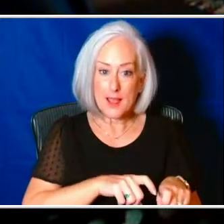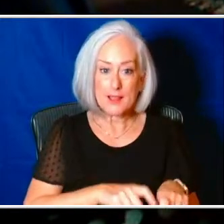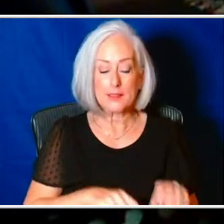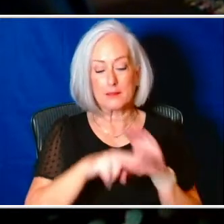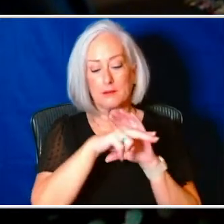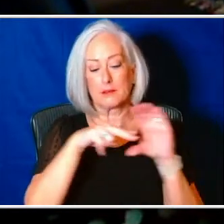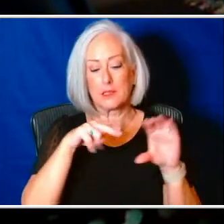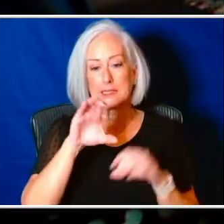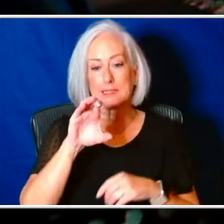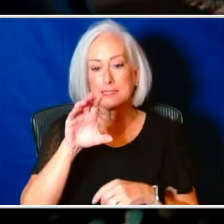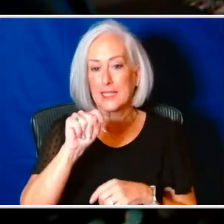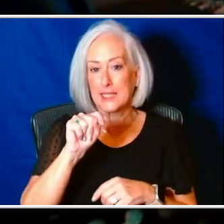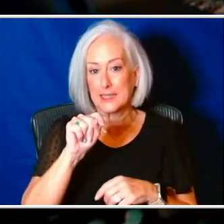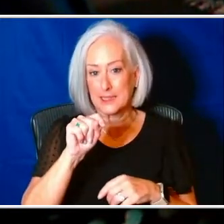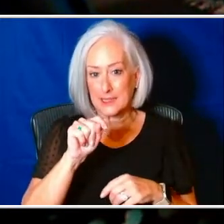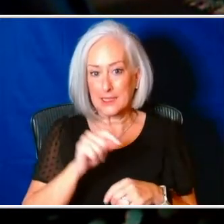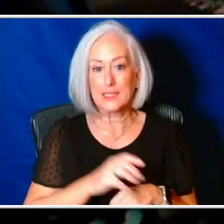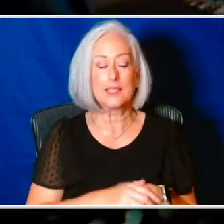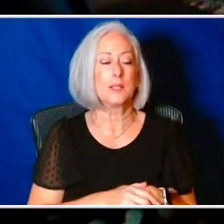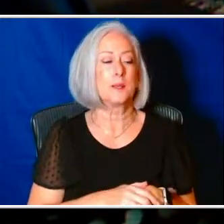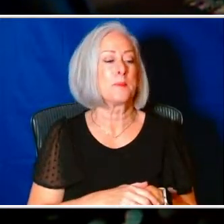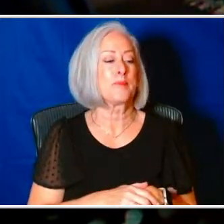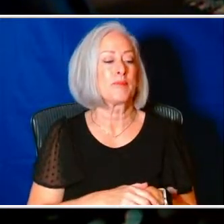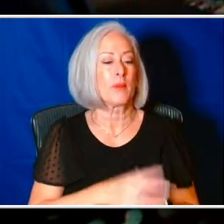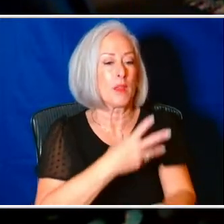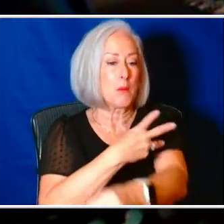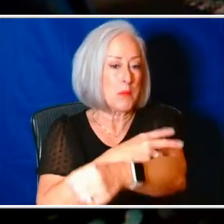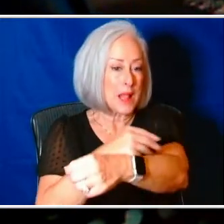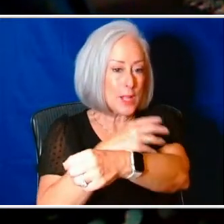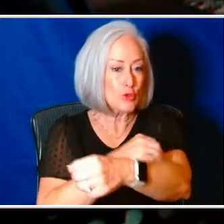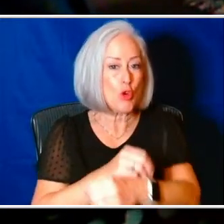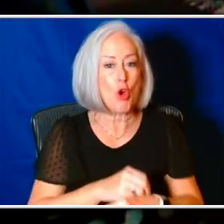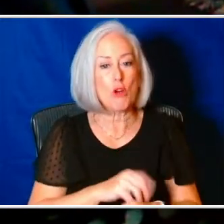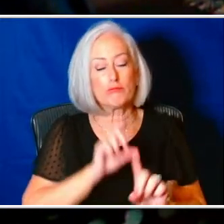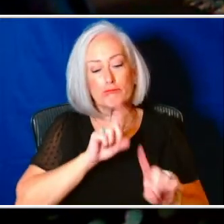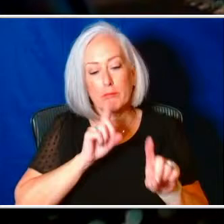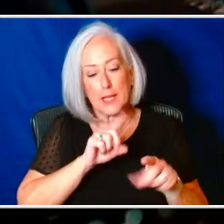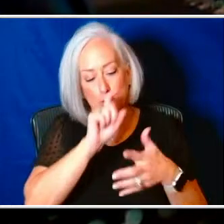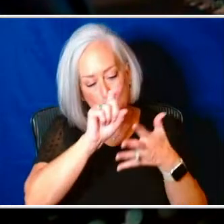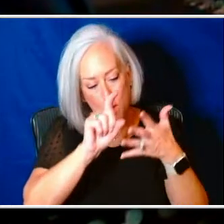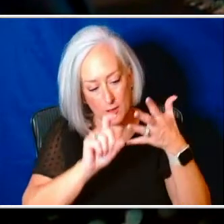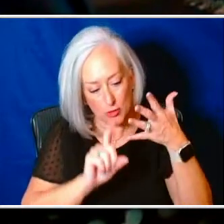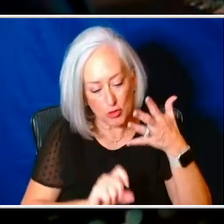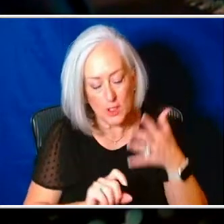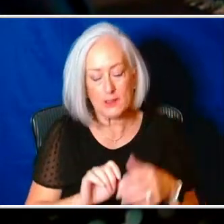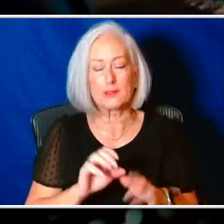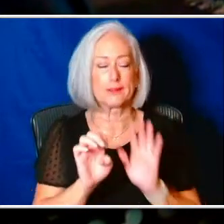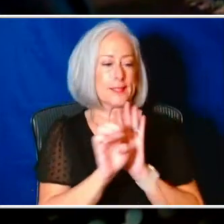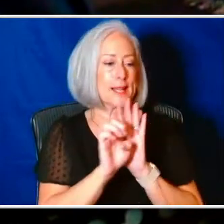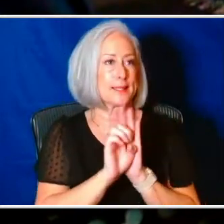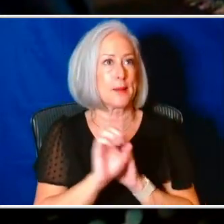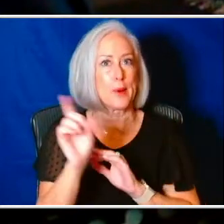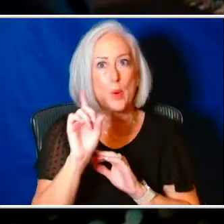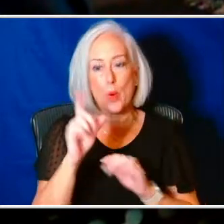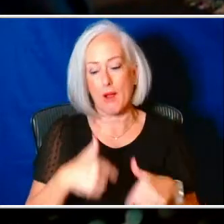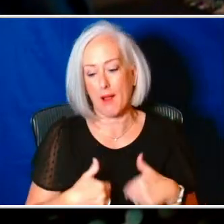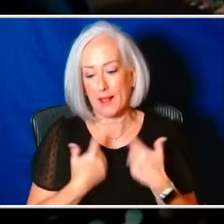blood draws, lots of questionnaires and stuff like that, like asking like where I'd lived and what kind of